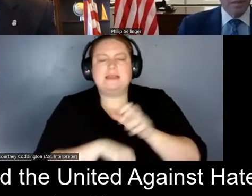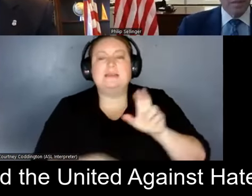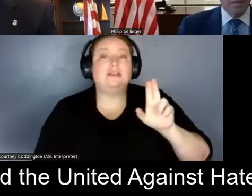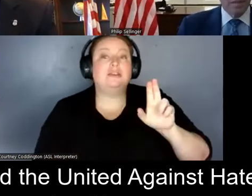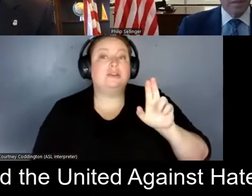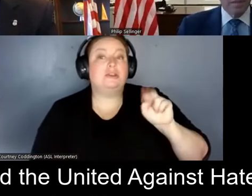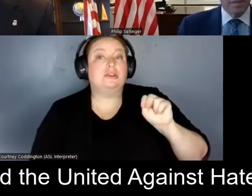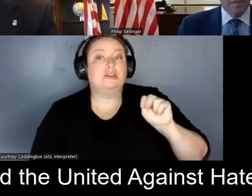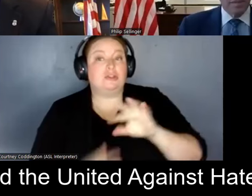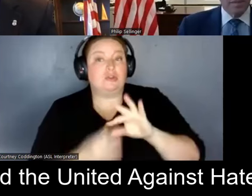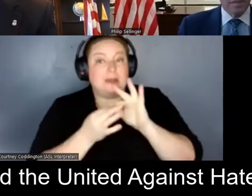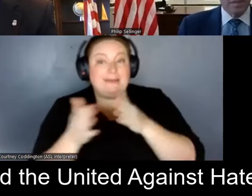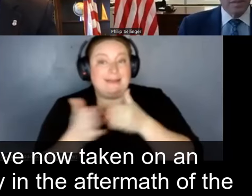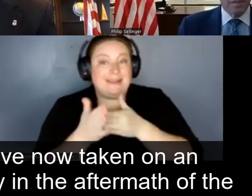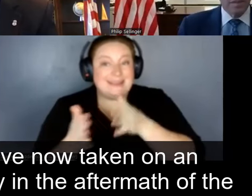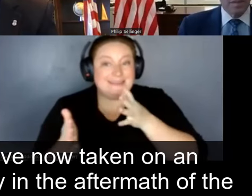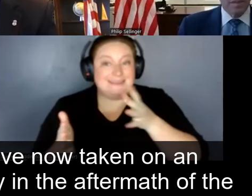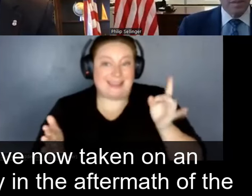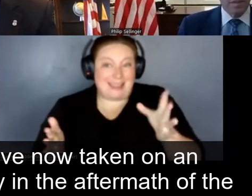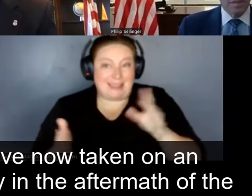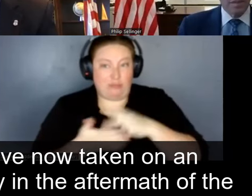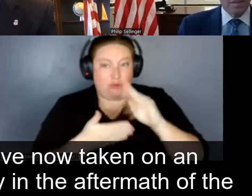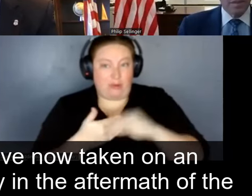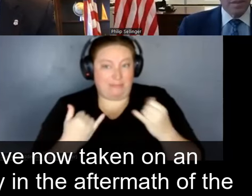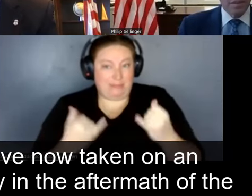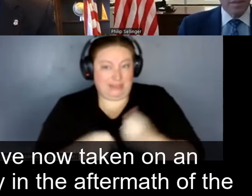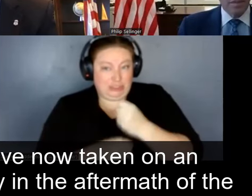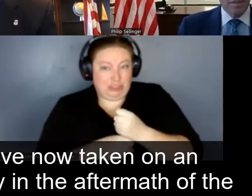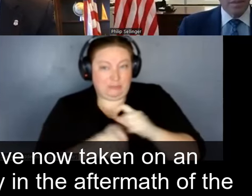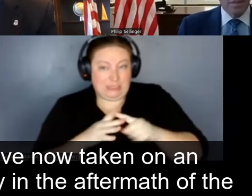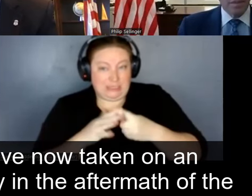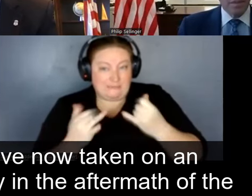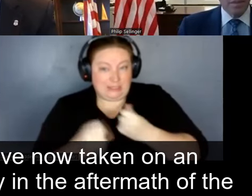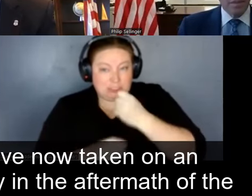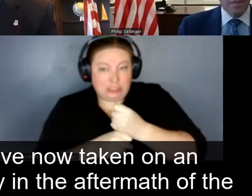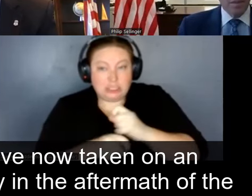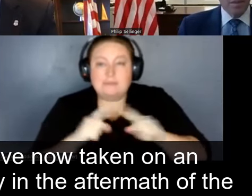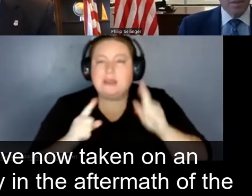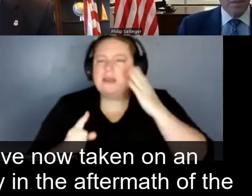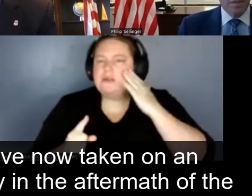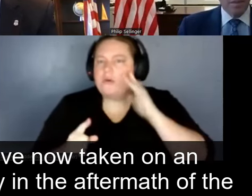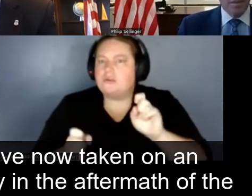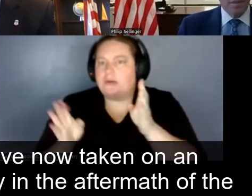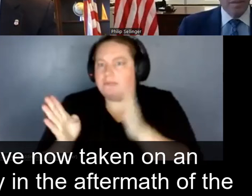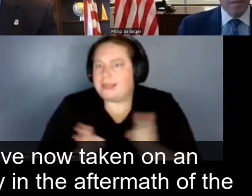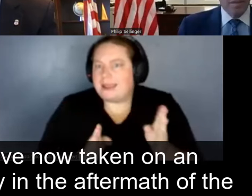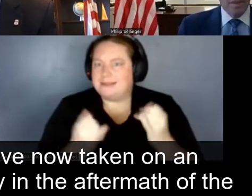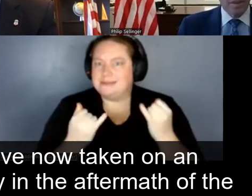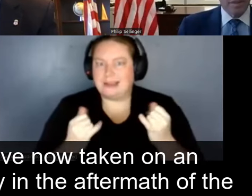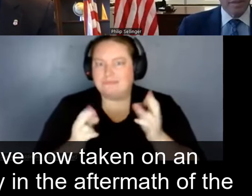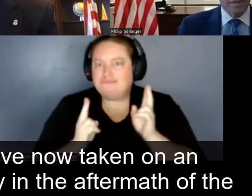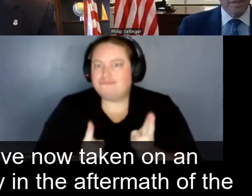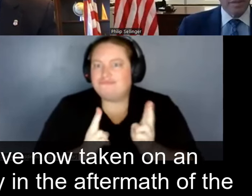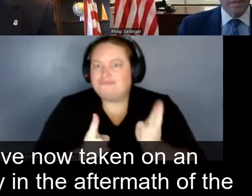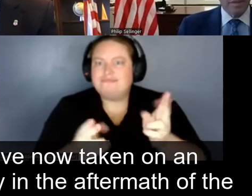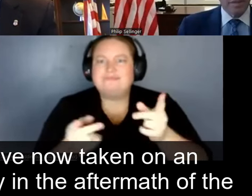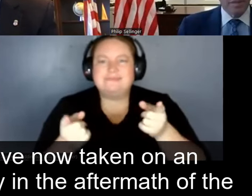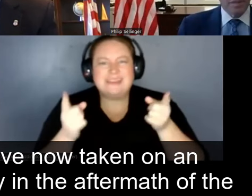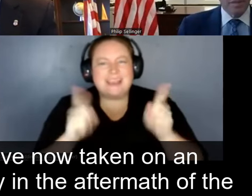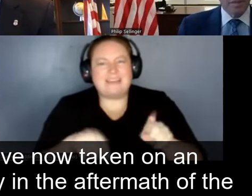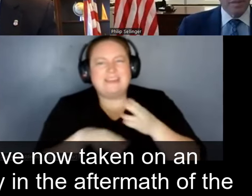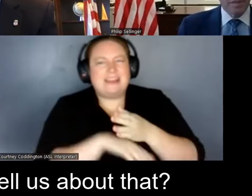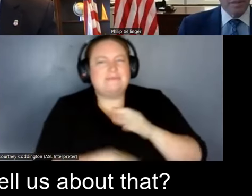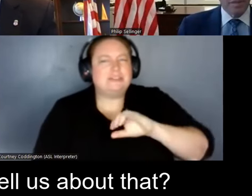program earlier this year, but I know that your plans have now taken on an increased urgency in the aftermath of the